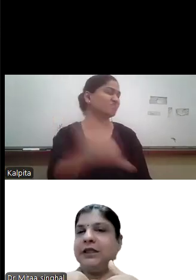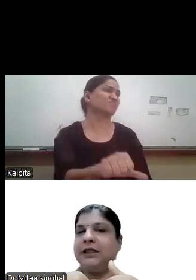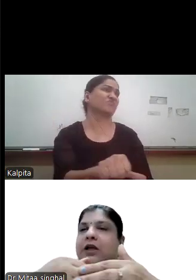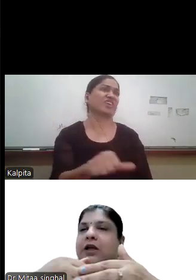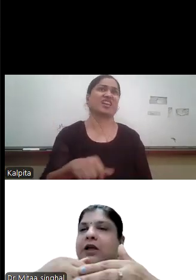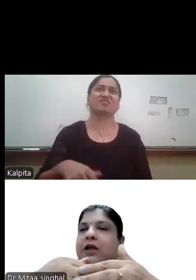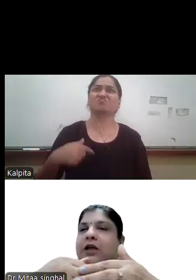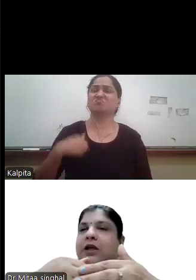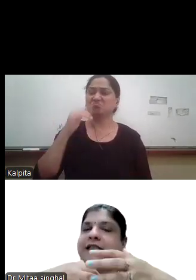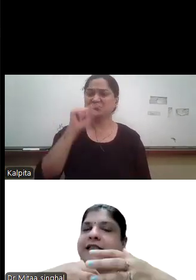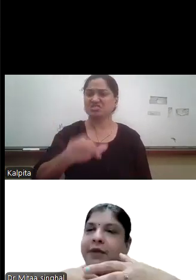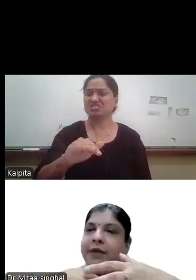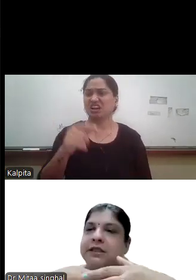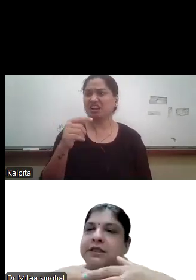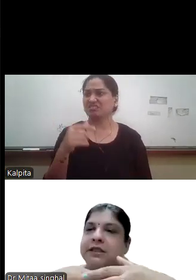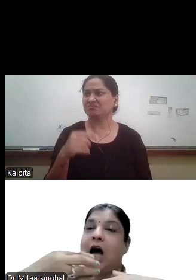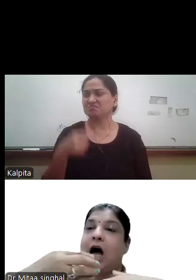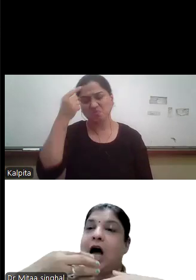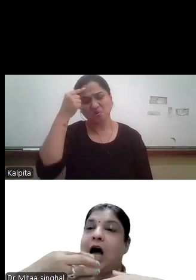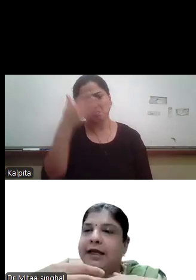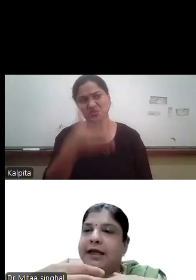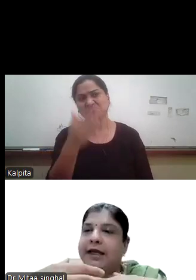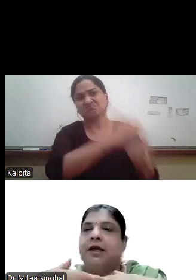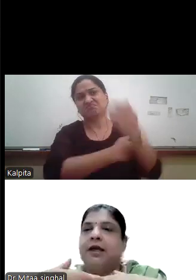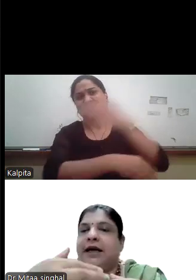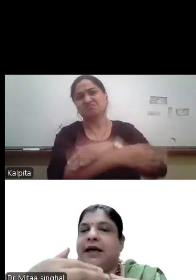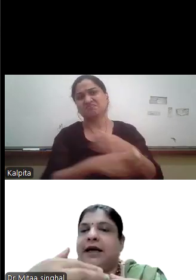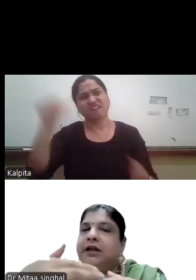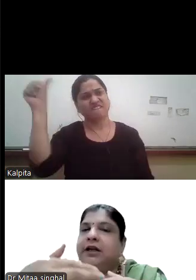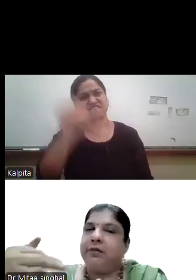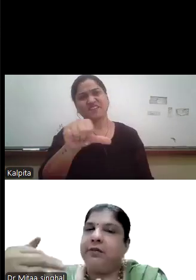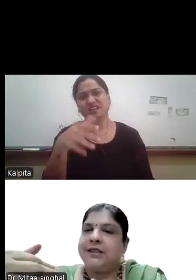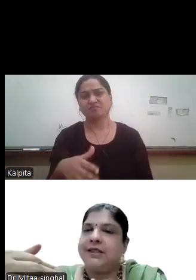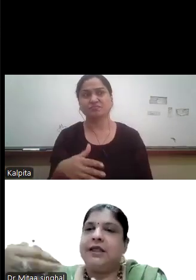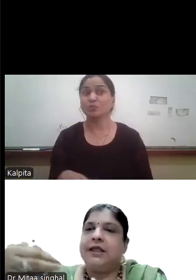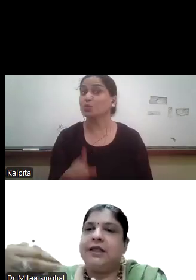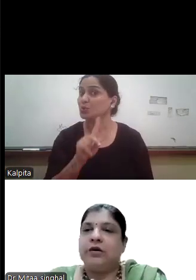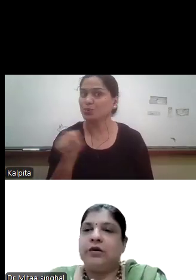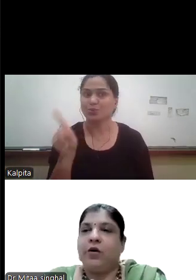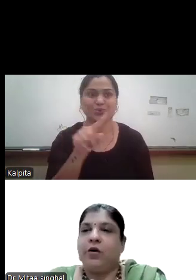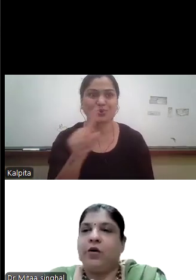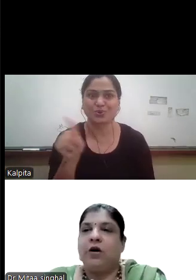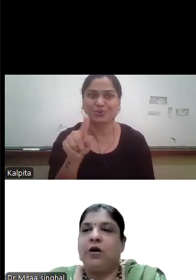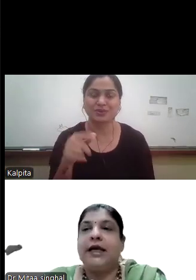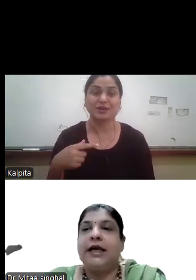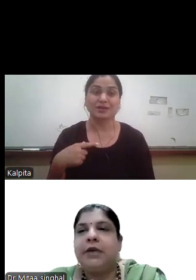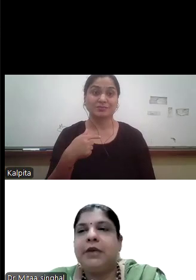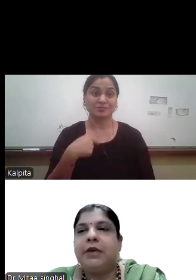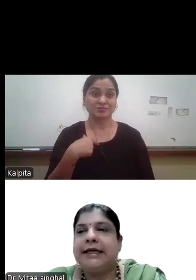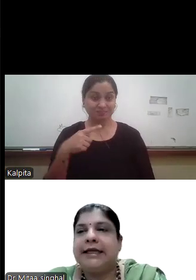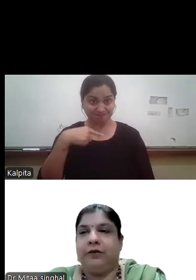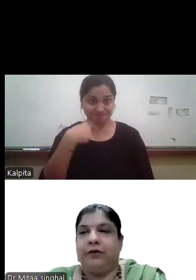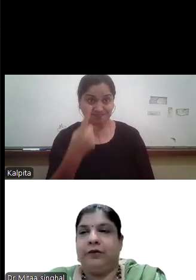it has to be, you have to explain the parents, counsel them that even if the problem is there, they should focus on